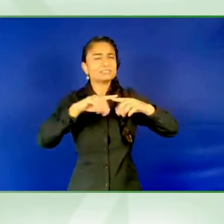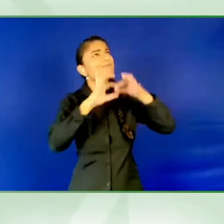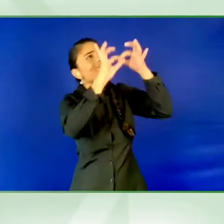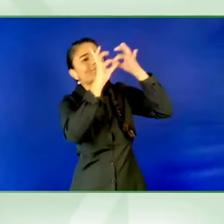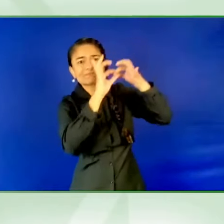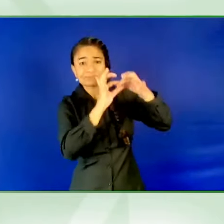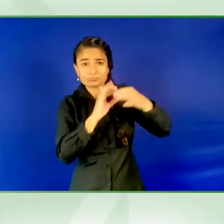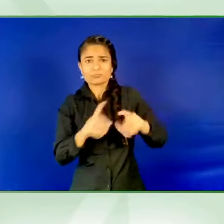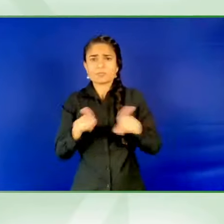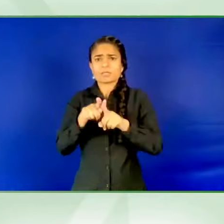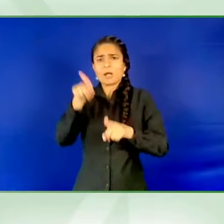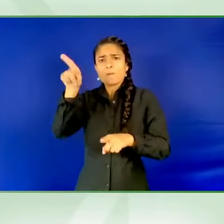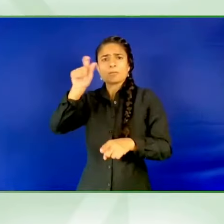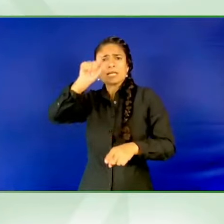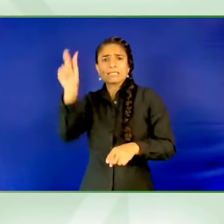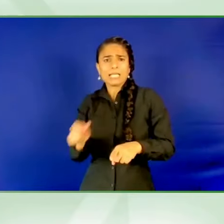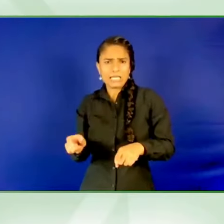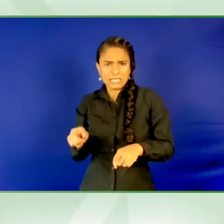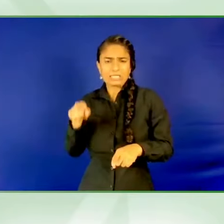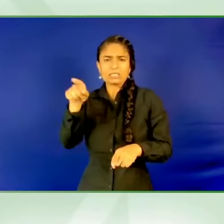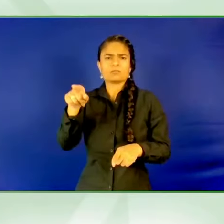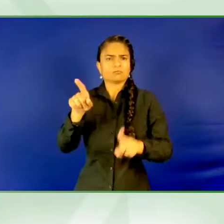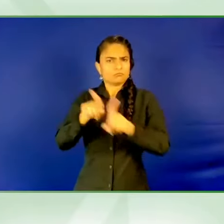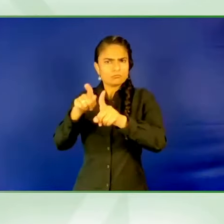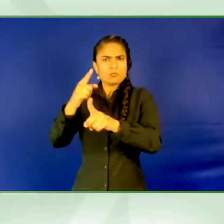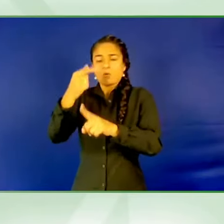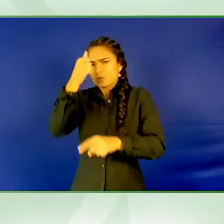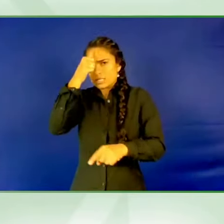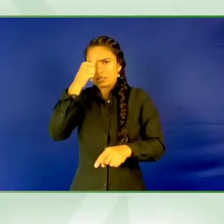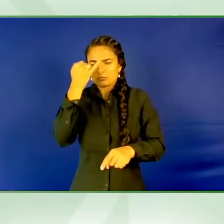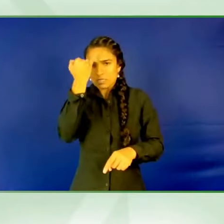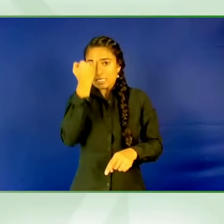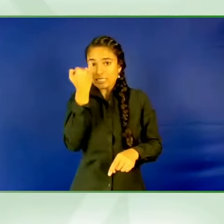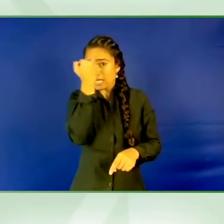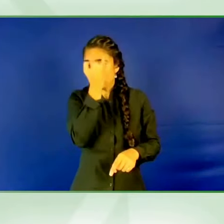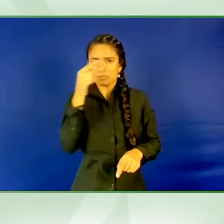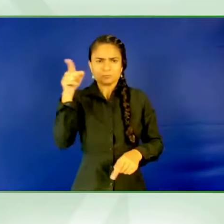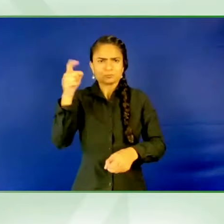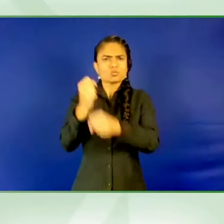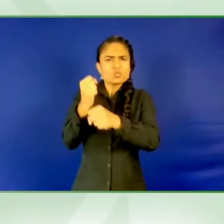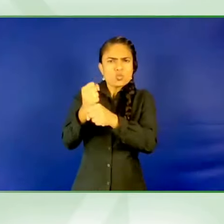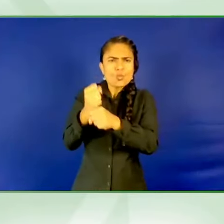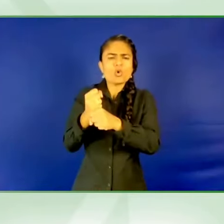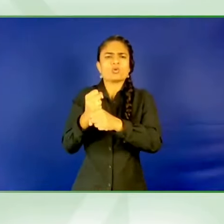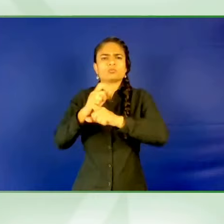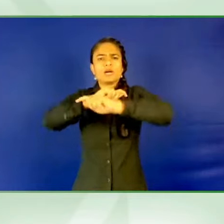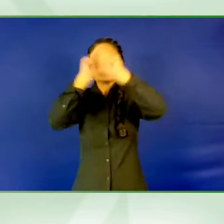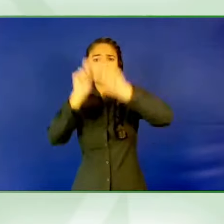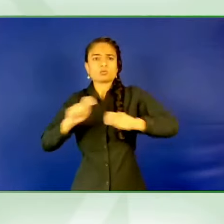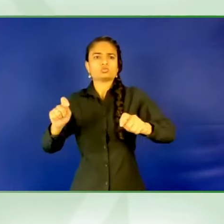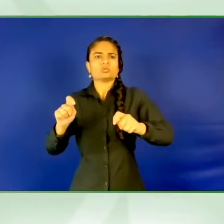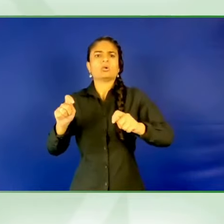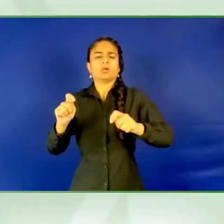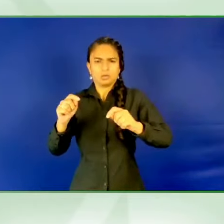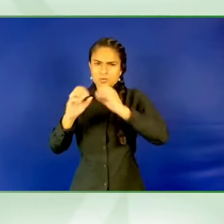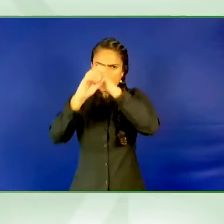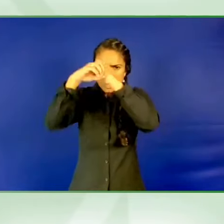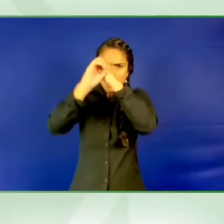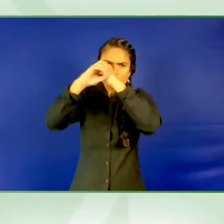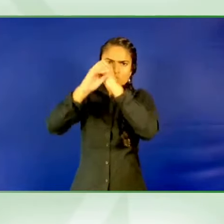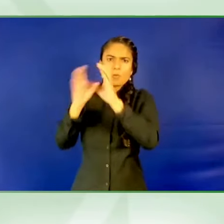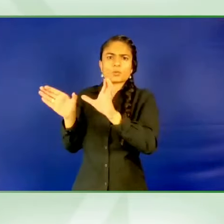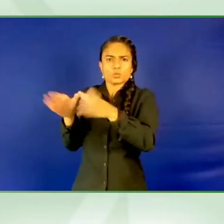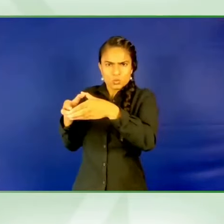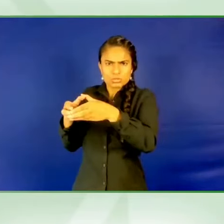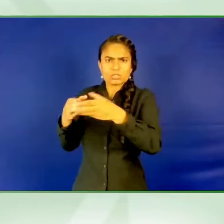finally, I just wanted to say what has been mentioned by art, because next year we would have art as a theme of the conference,